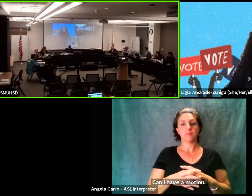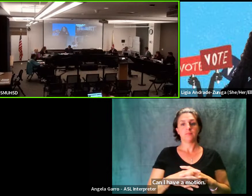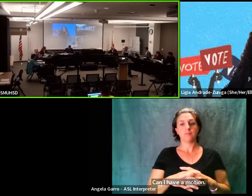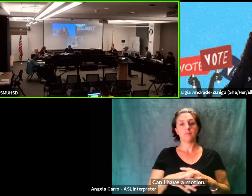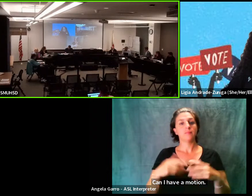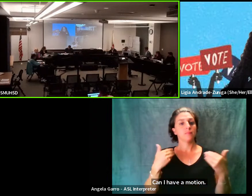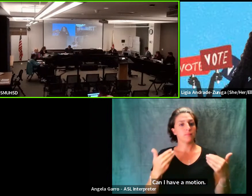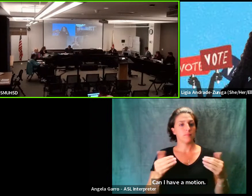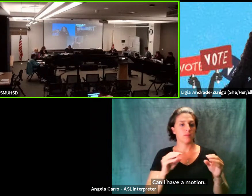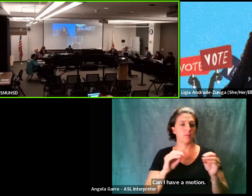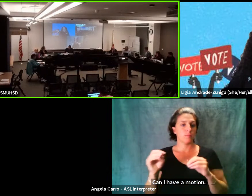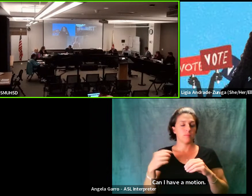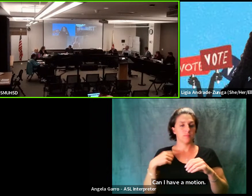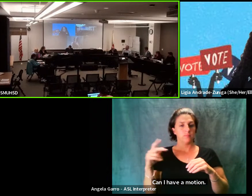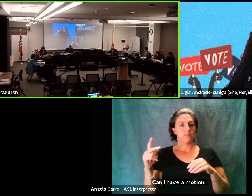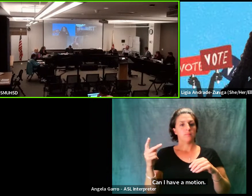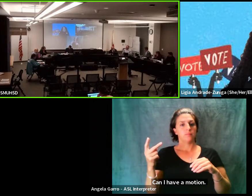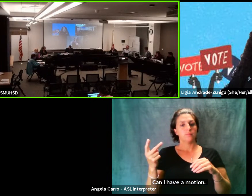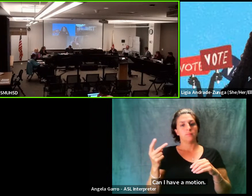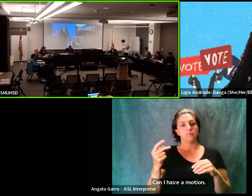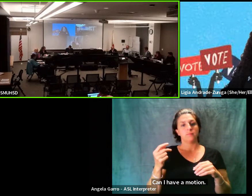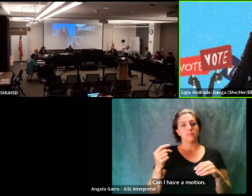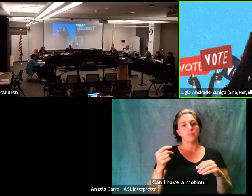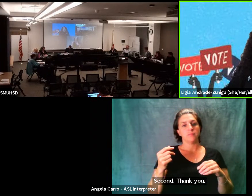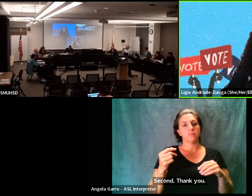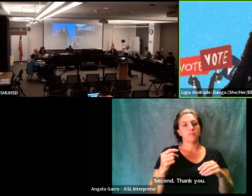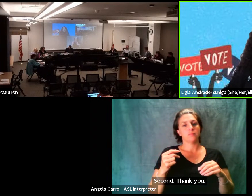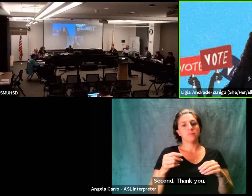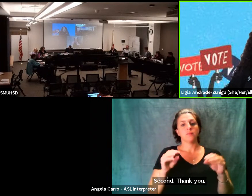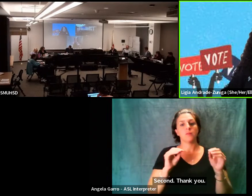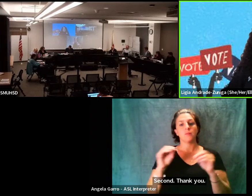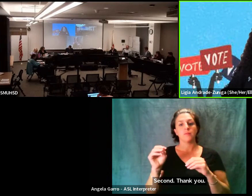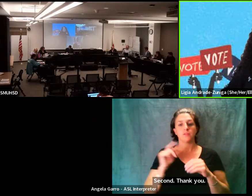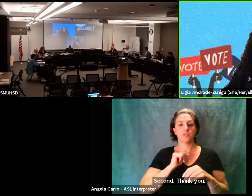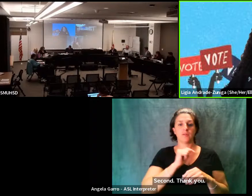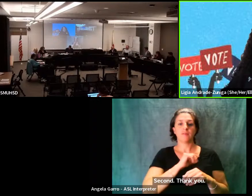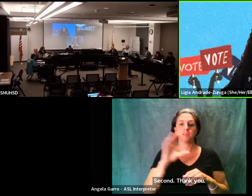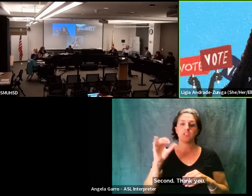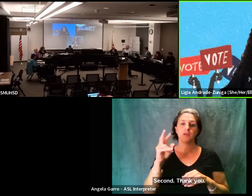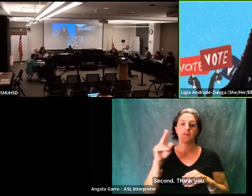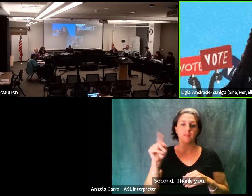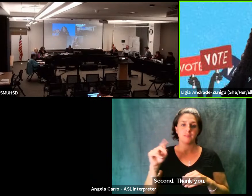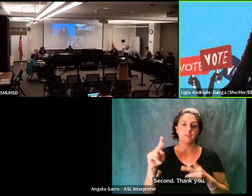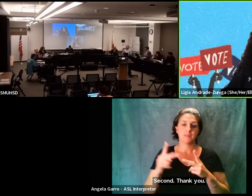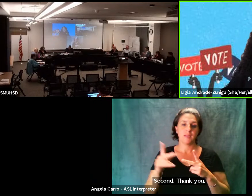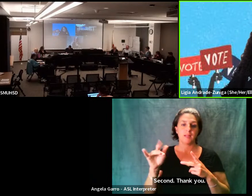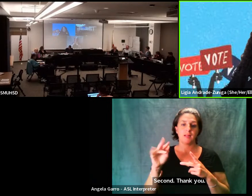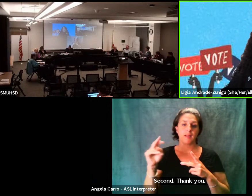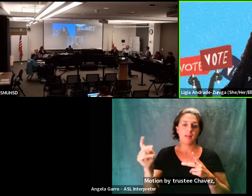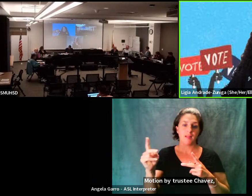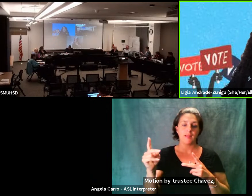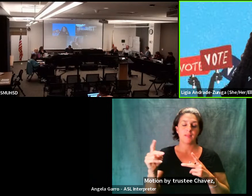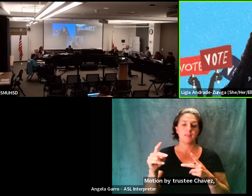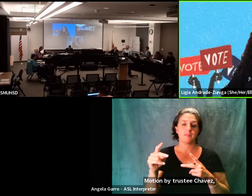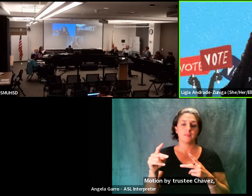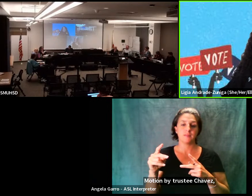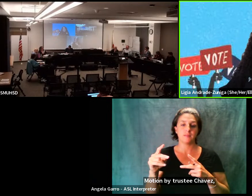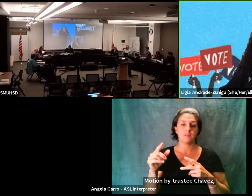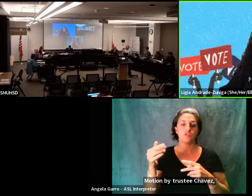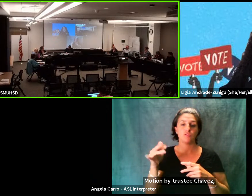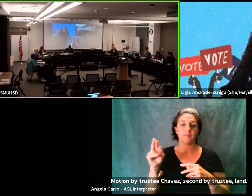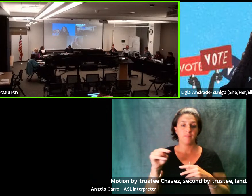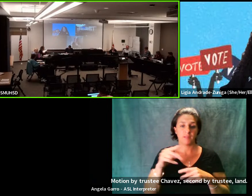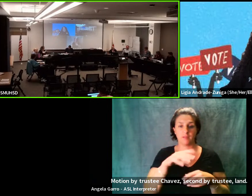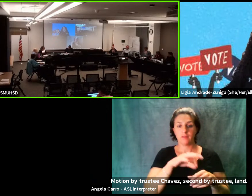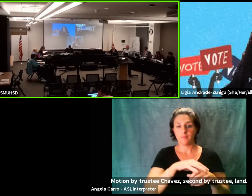motion. Second. Thank you. Okay, motion by trustee Chavez, second by trustee Land. Trustee Griffin, how do you